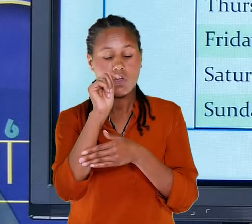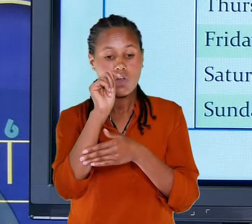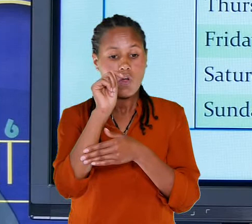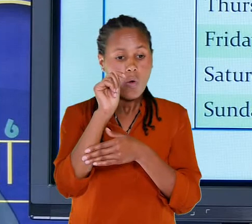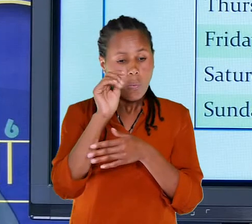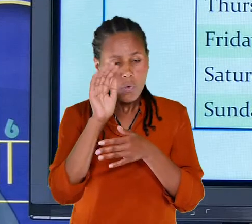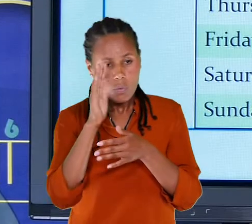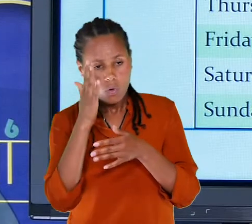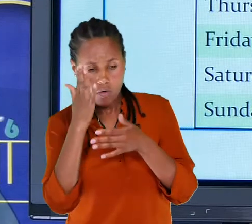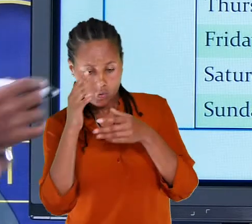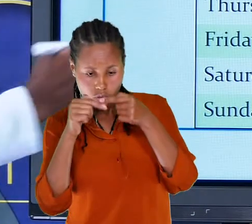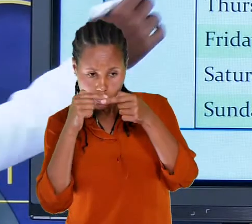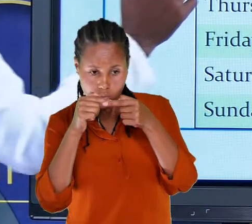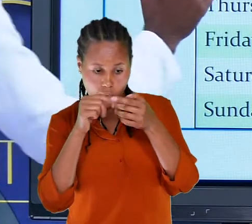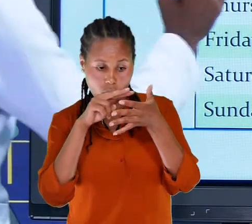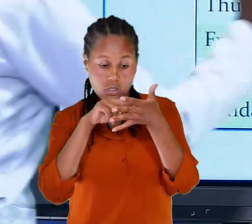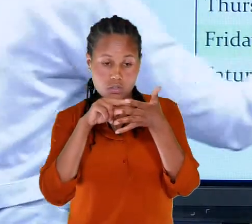maybe you are going to read